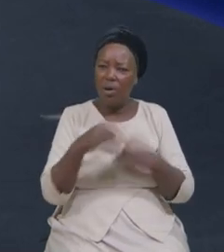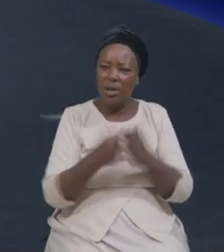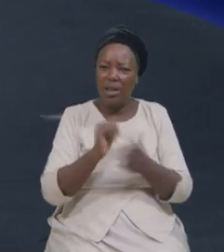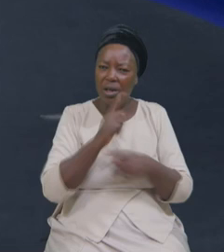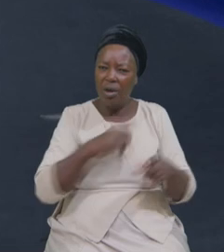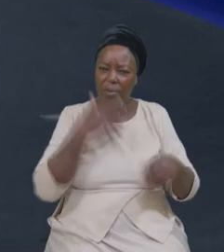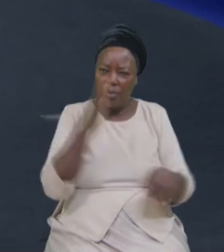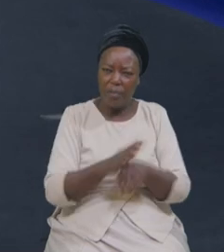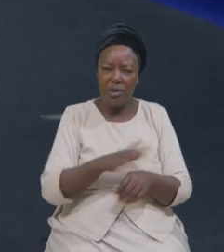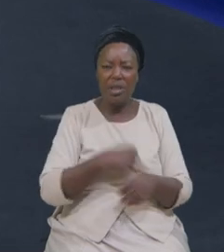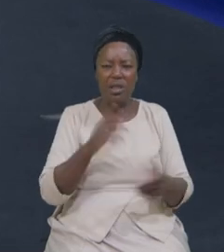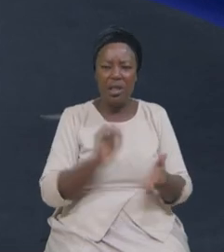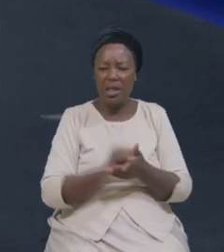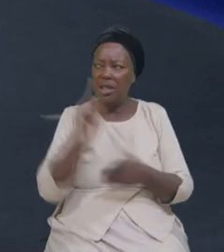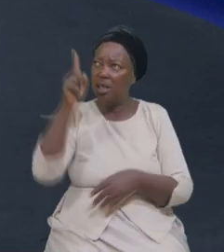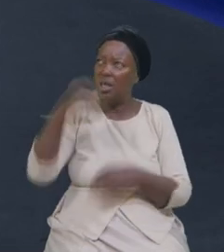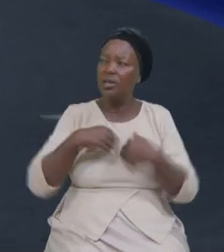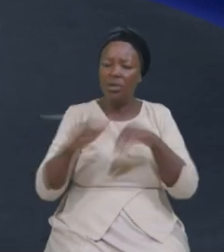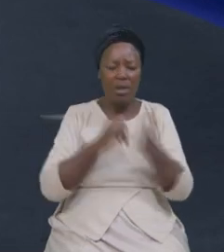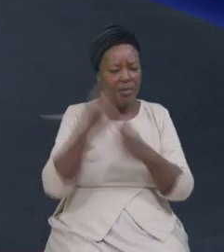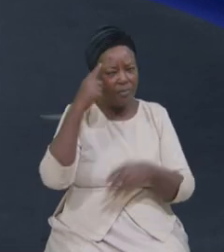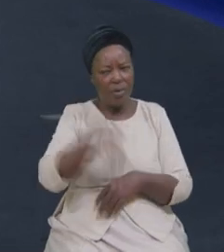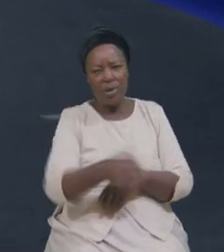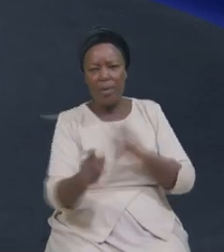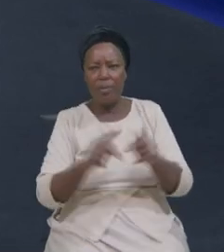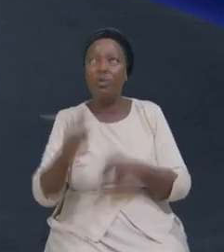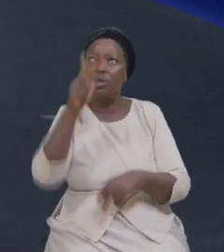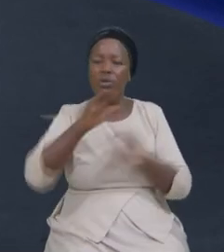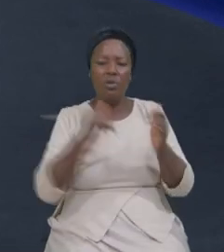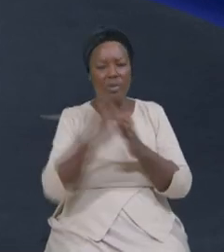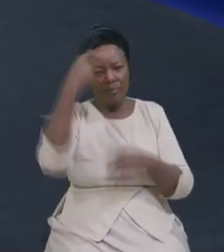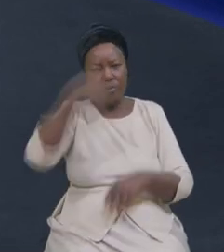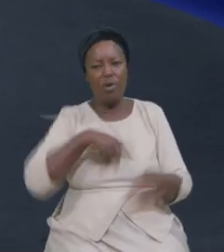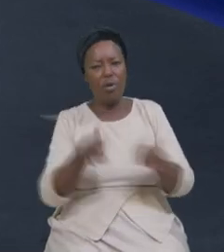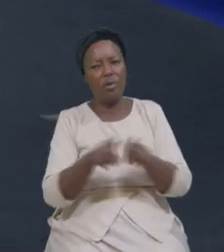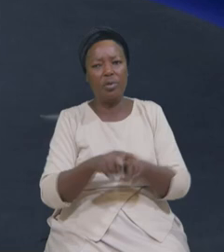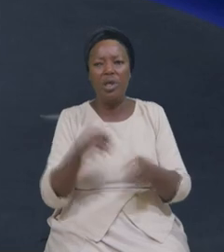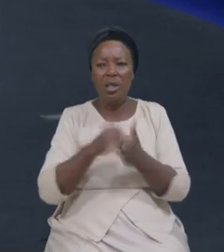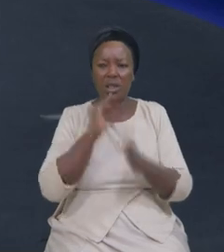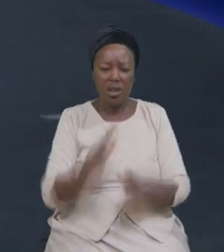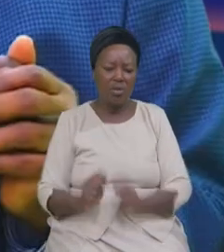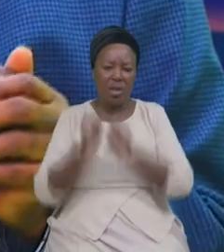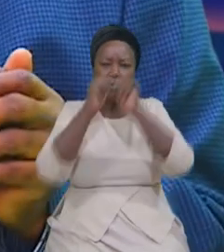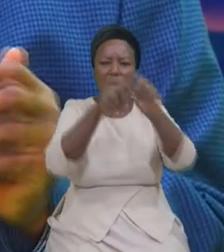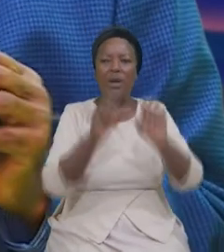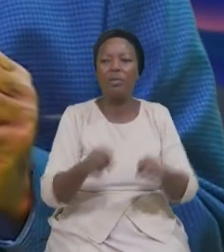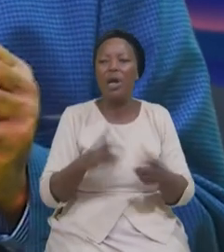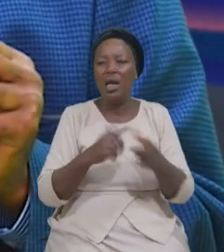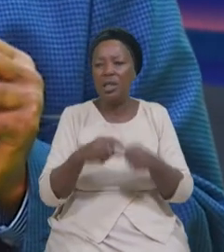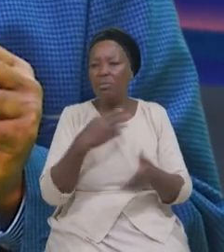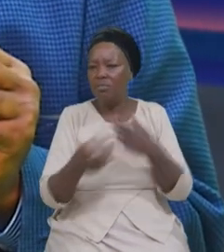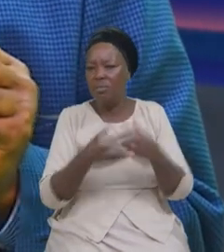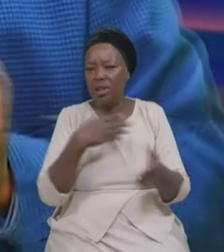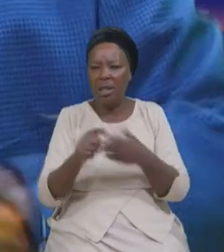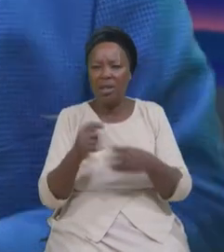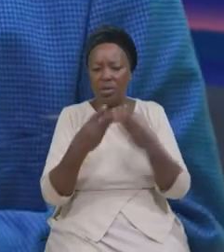said, it's done it for other people, it's going to do it for me. It is transferable. Whatever solutions other